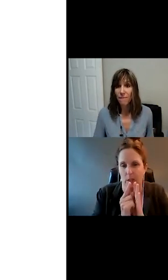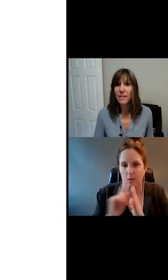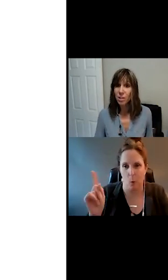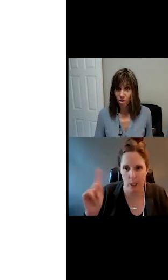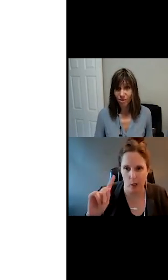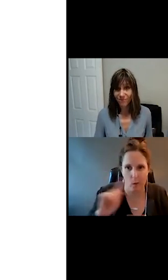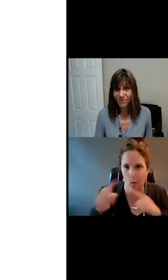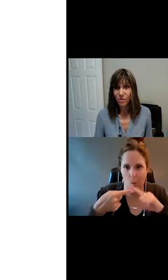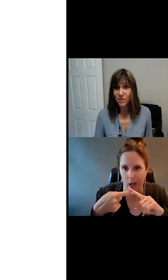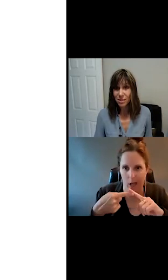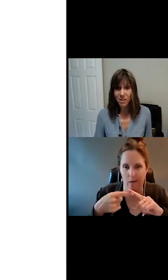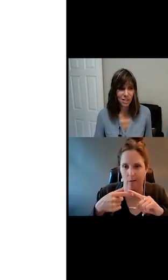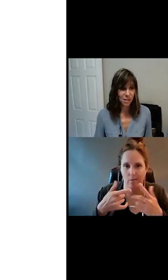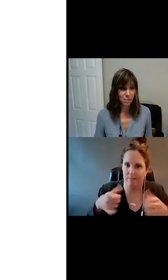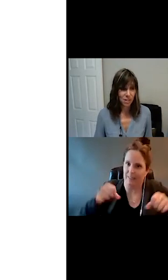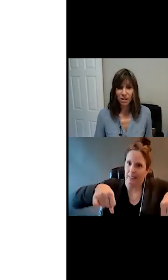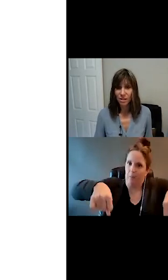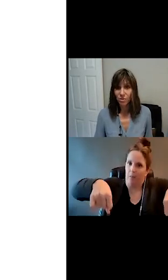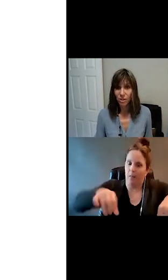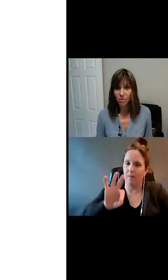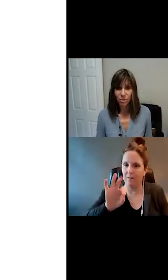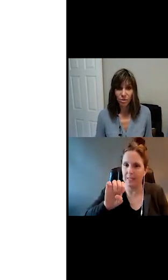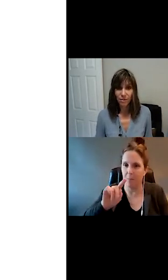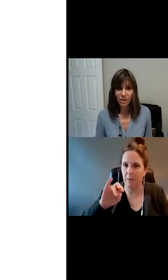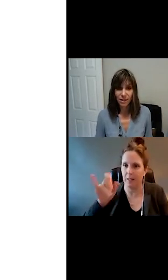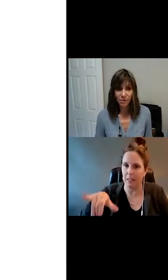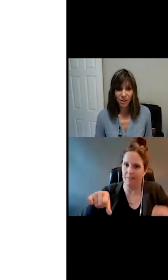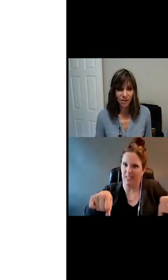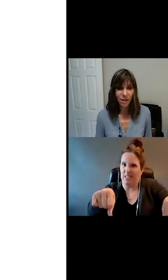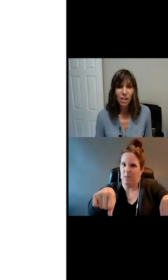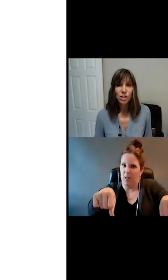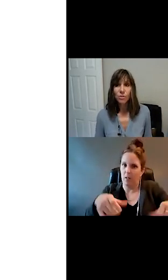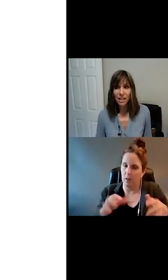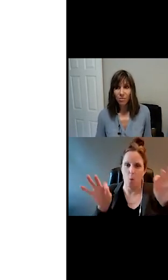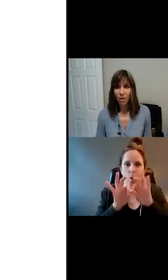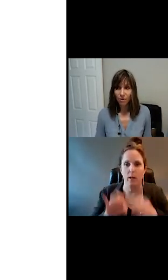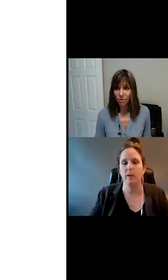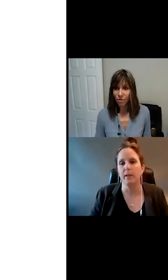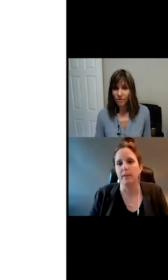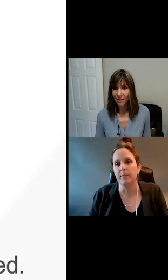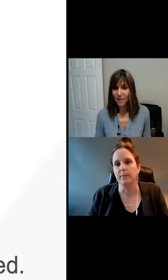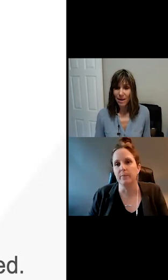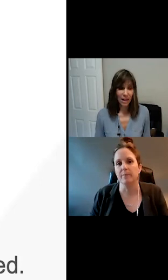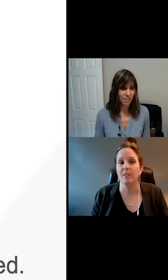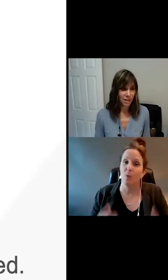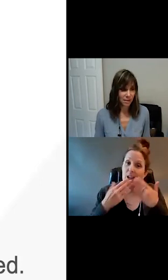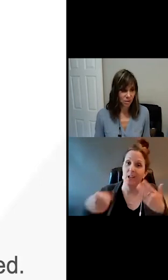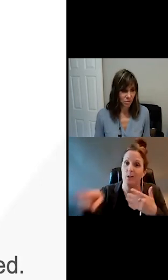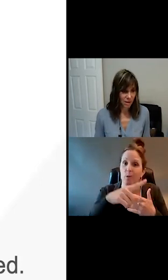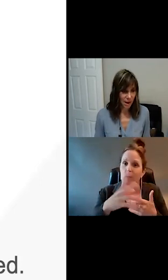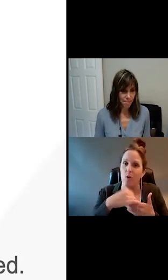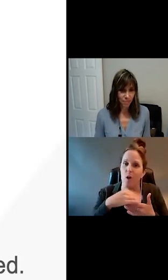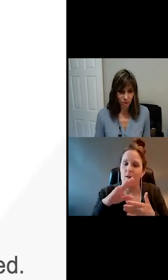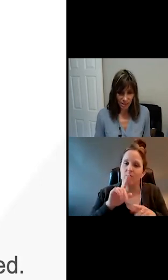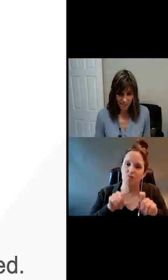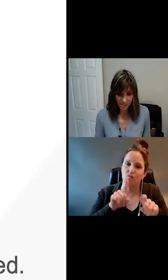it feasible. So feasibility is a really important driver within here. So thank you all for that feedback. I'm going to leave